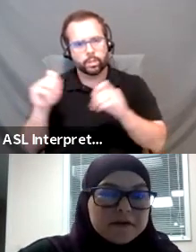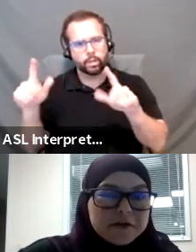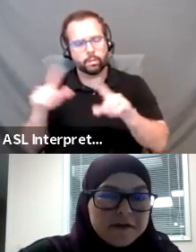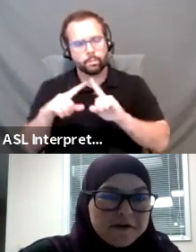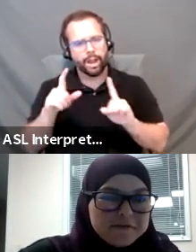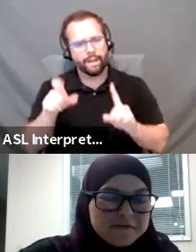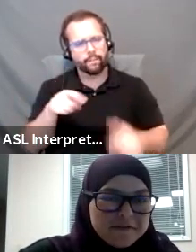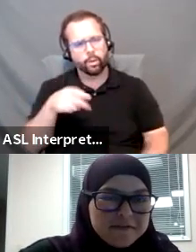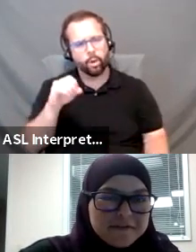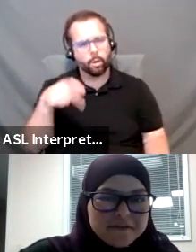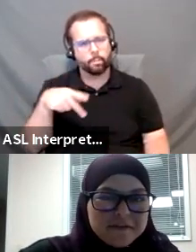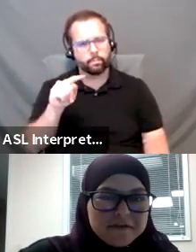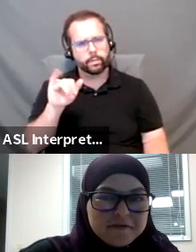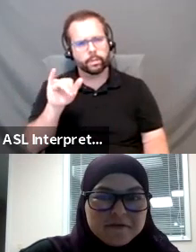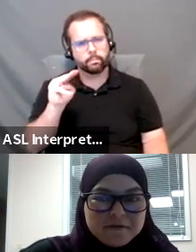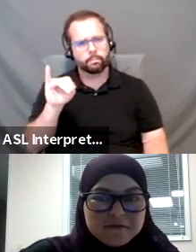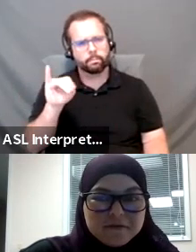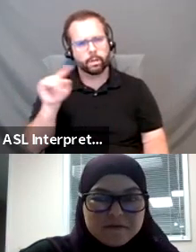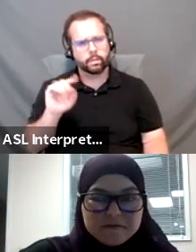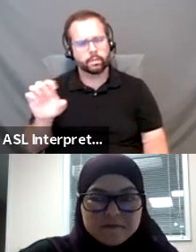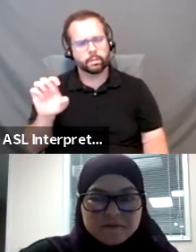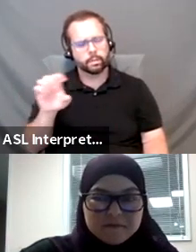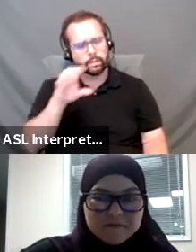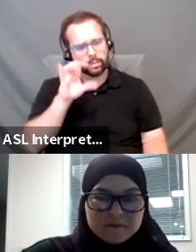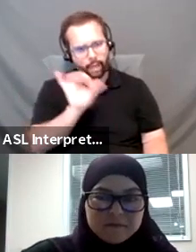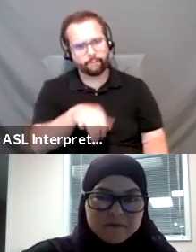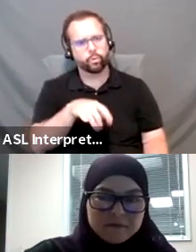Thank you. I'm going to try that out. You're very welcome.